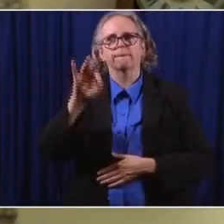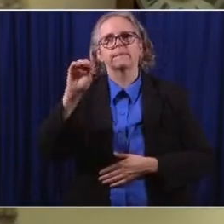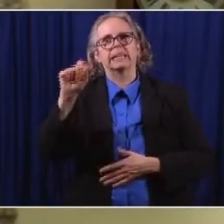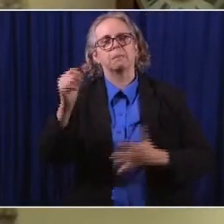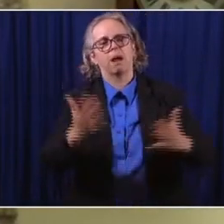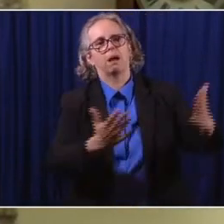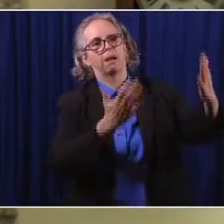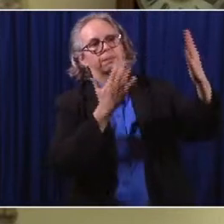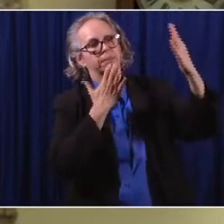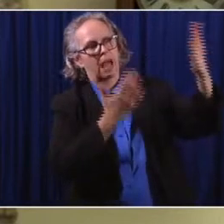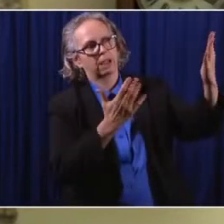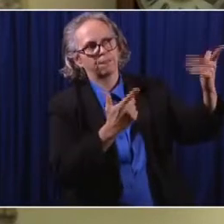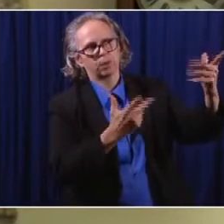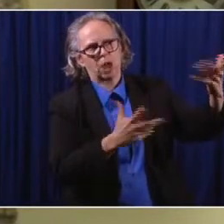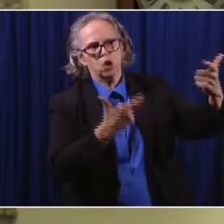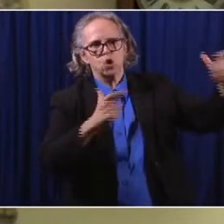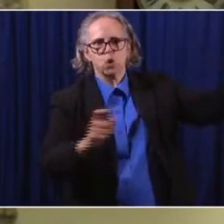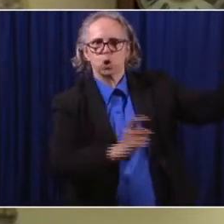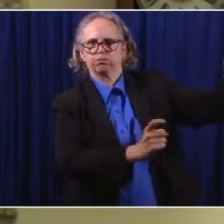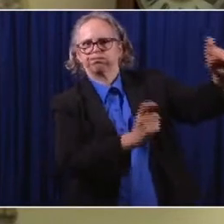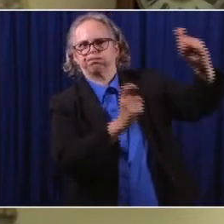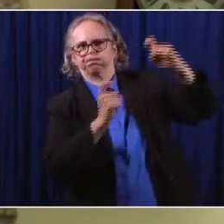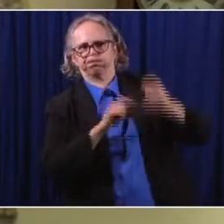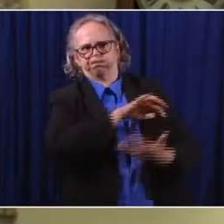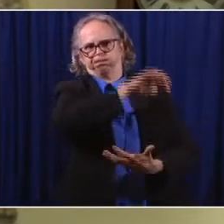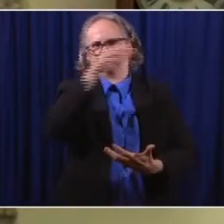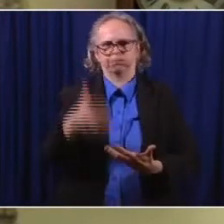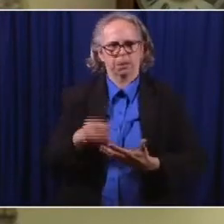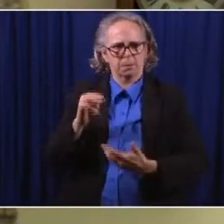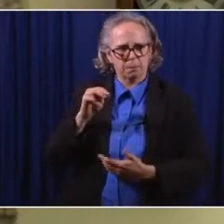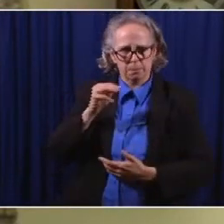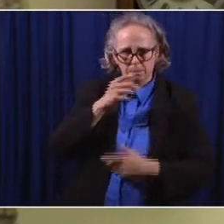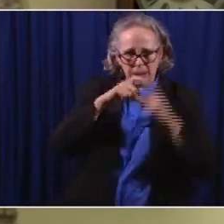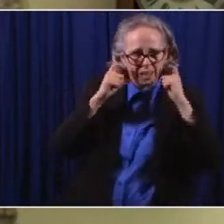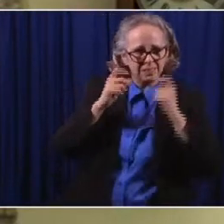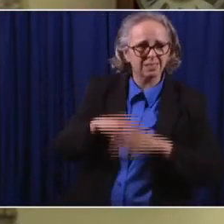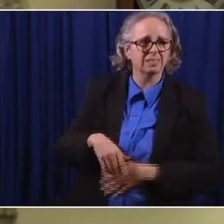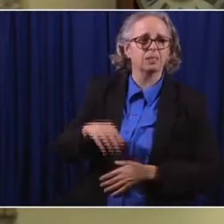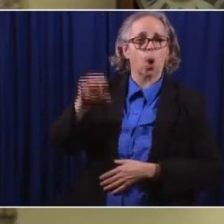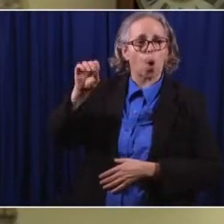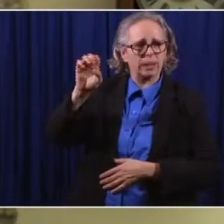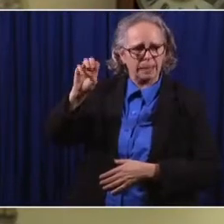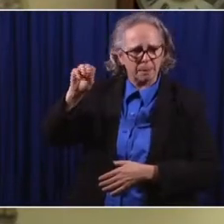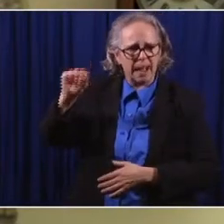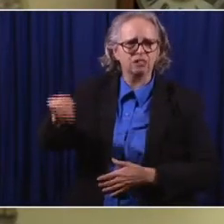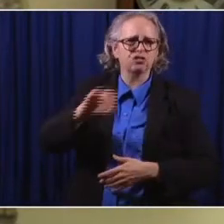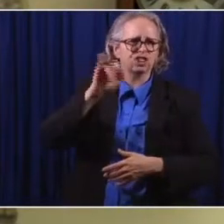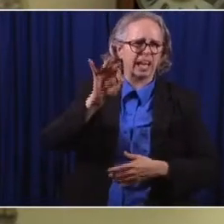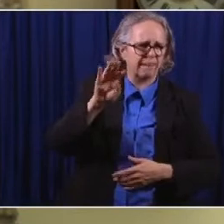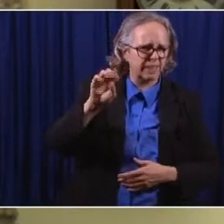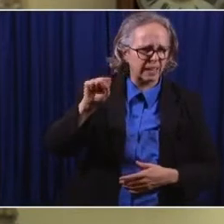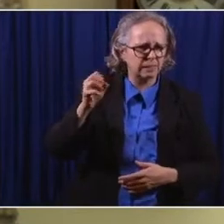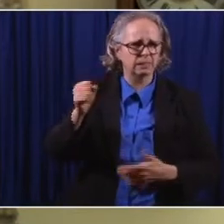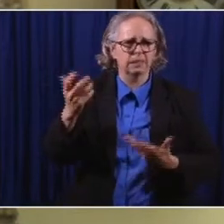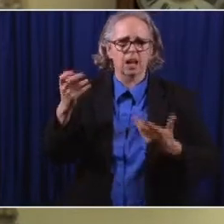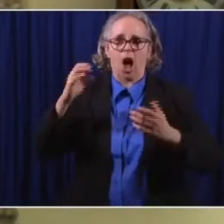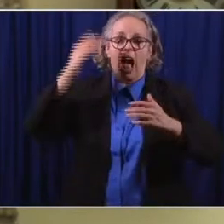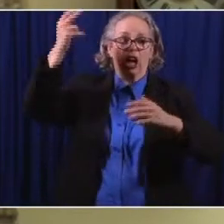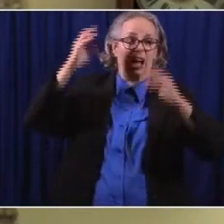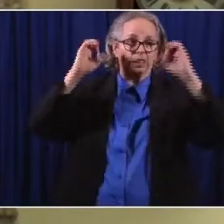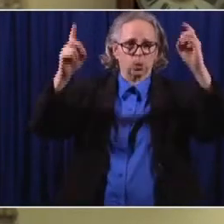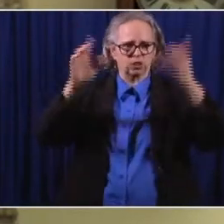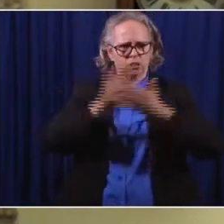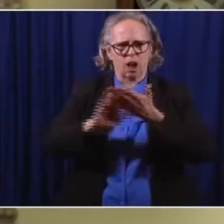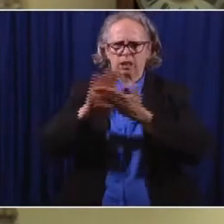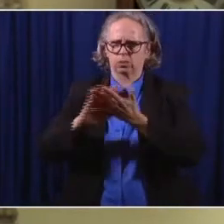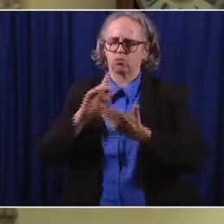Ohio EMA, the Departments of Education, Job and Family Services, and Higher Education that will help with that distribution. We'll